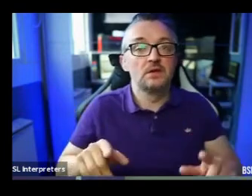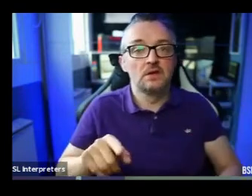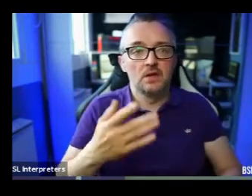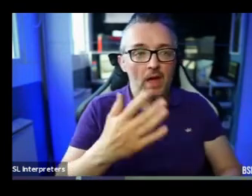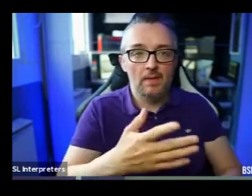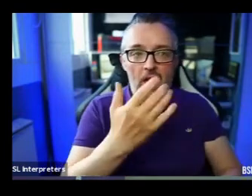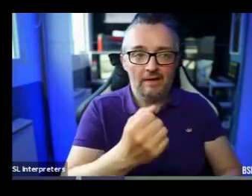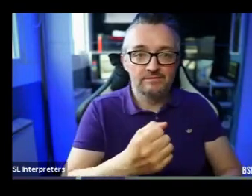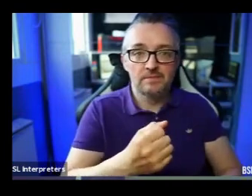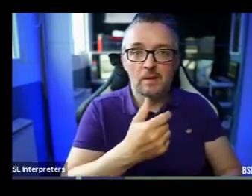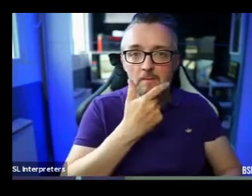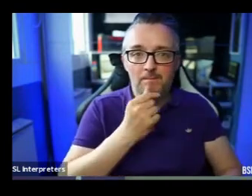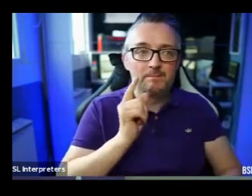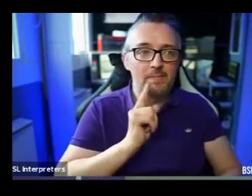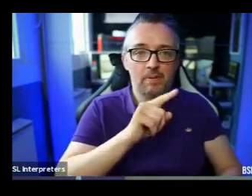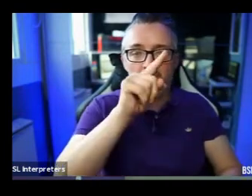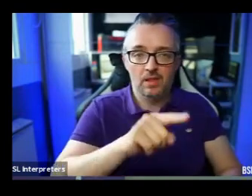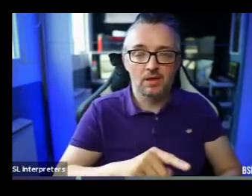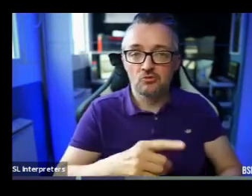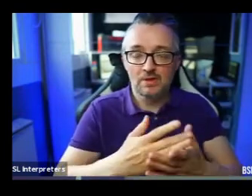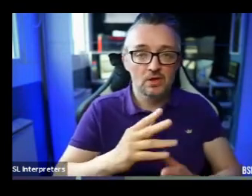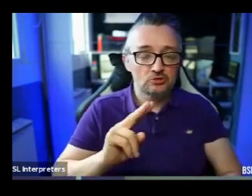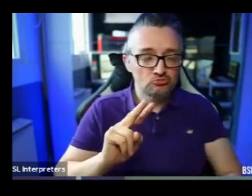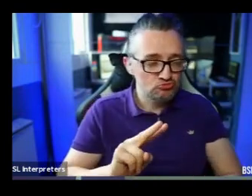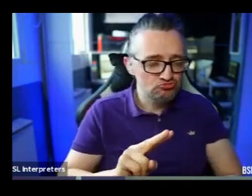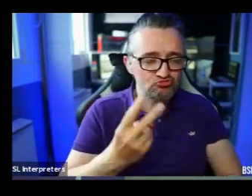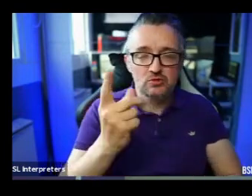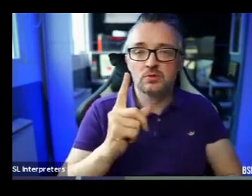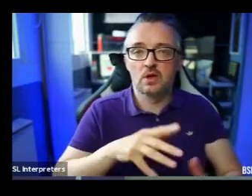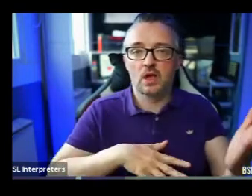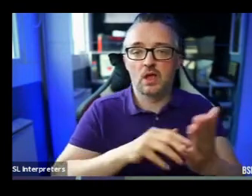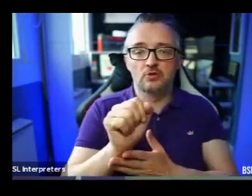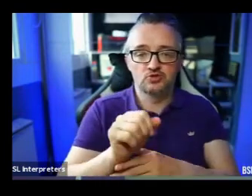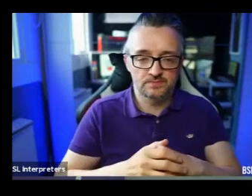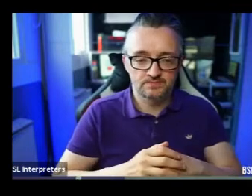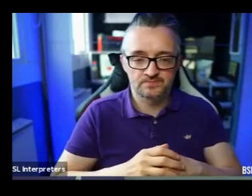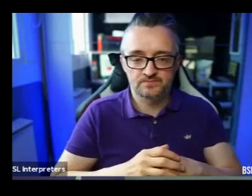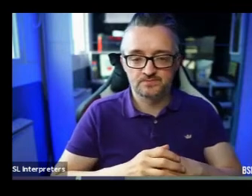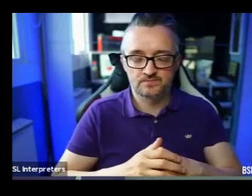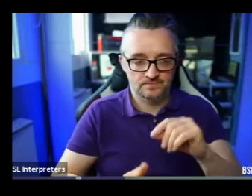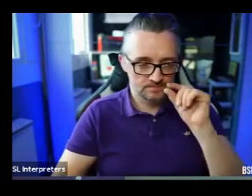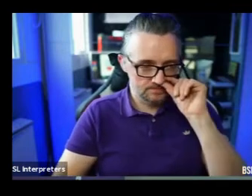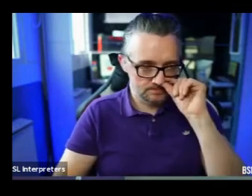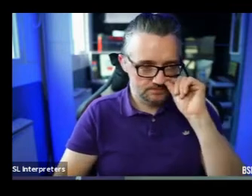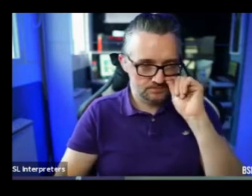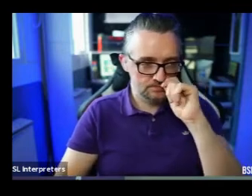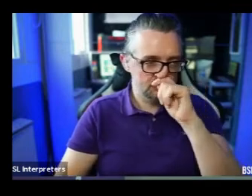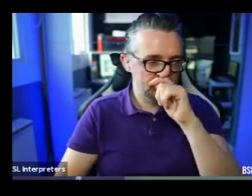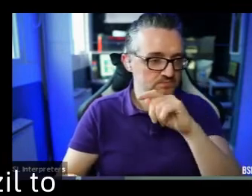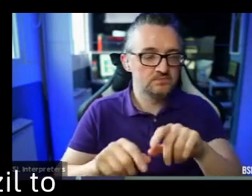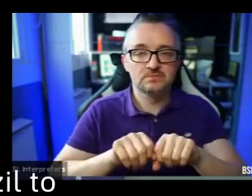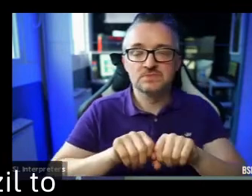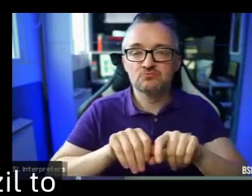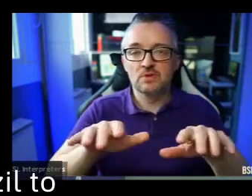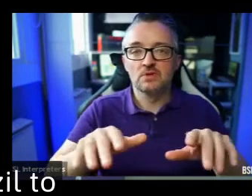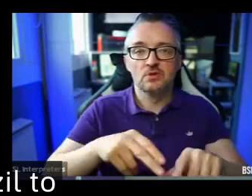do not resuscitate. They were people, and it really totally changed the culture of long-term care in Norway.